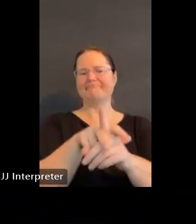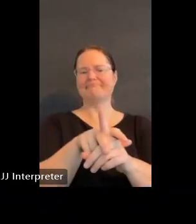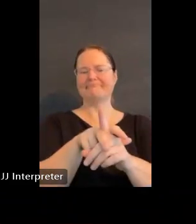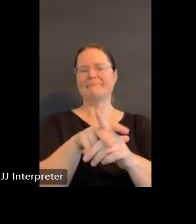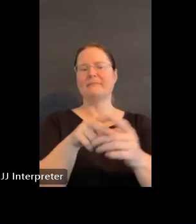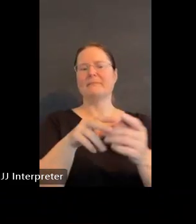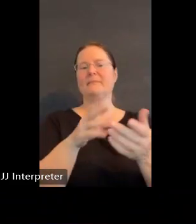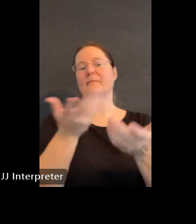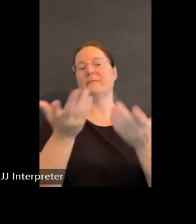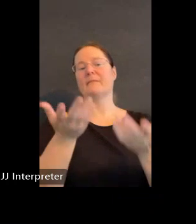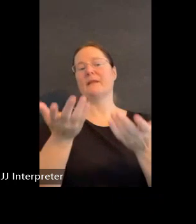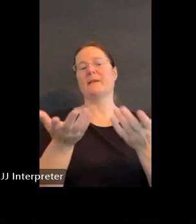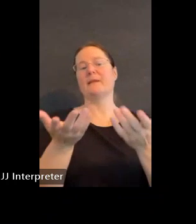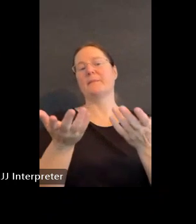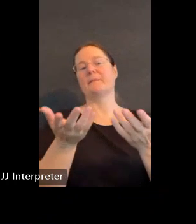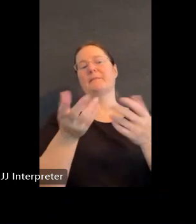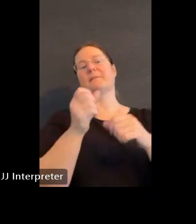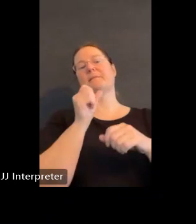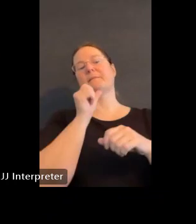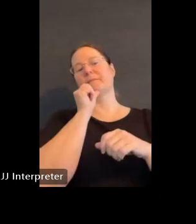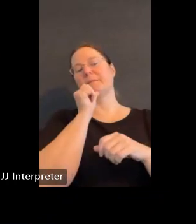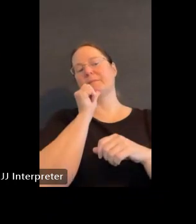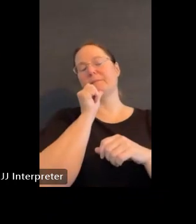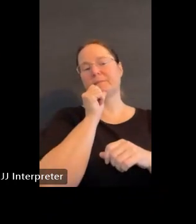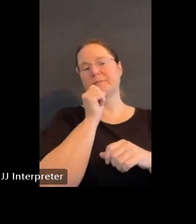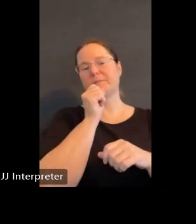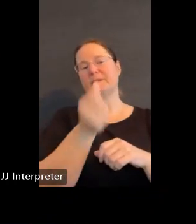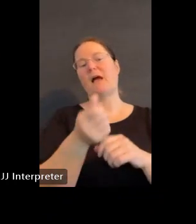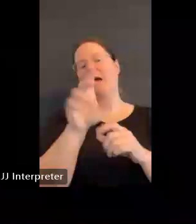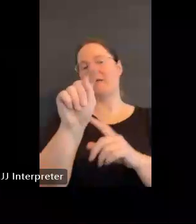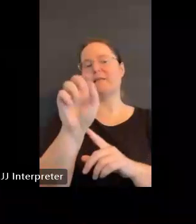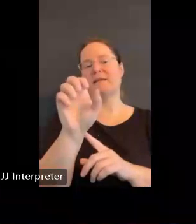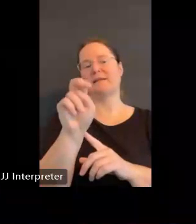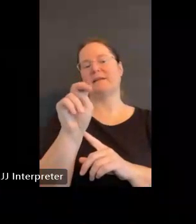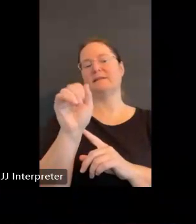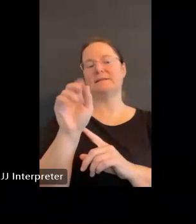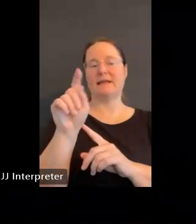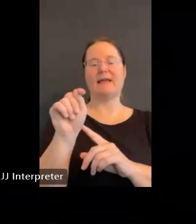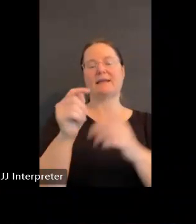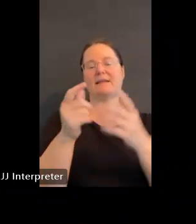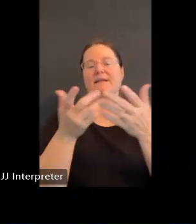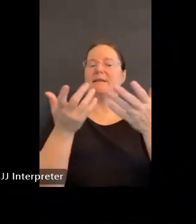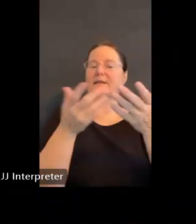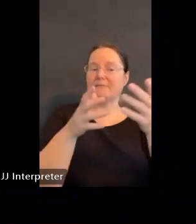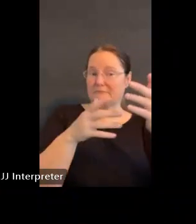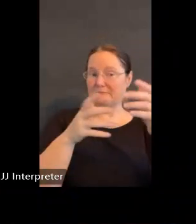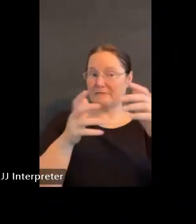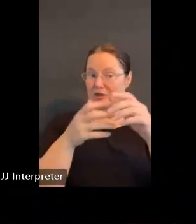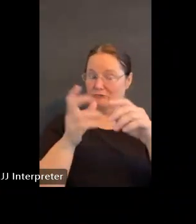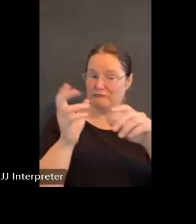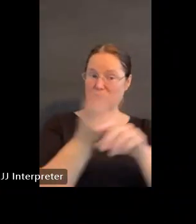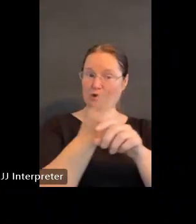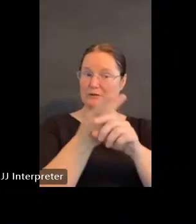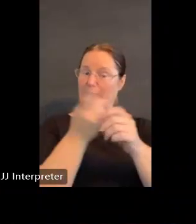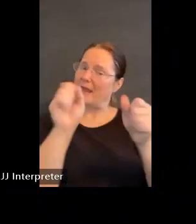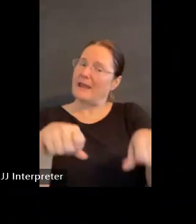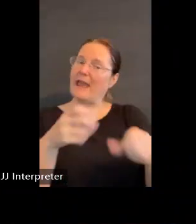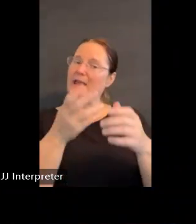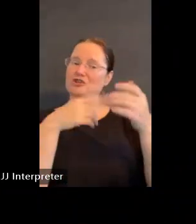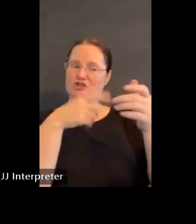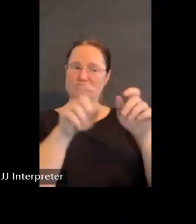meet the needs of a tenant based on where their housing is, based on their specific needs. So someone may be able to request that change in policy to get some